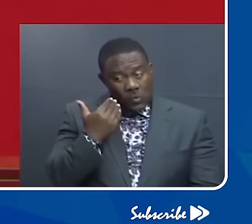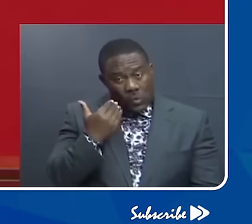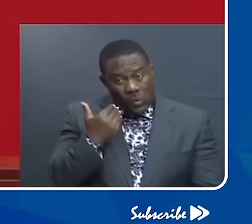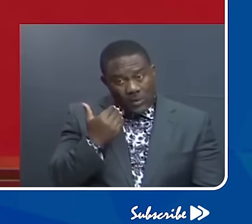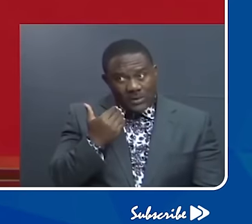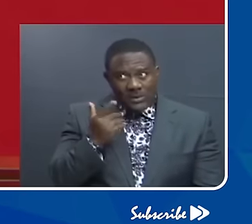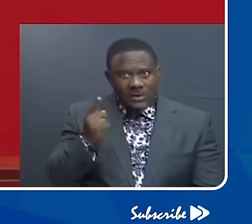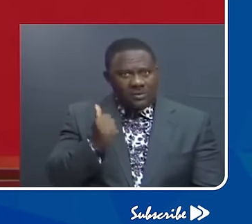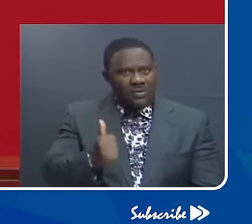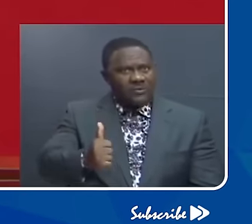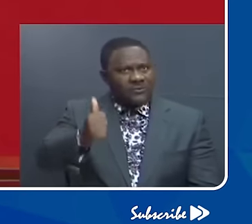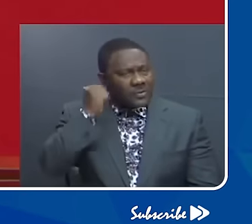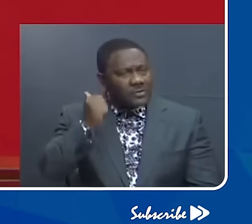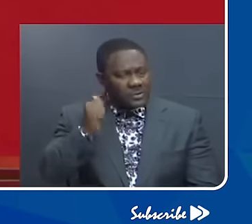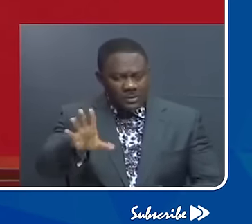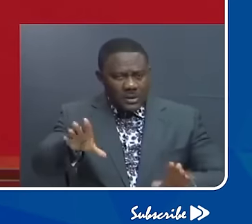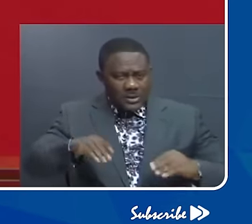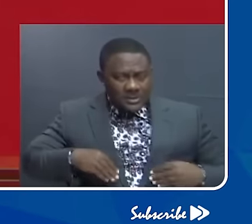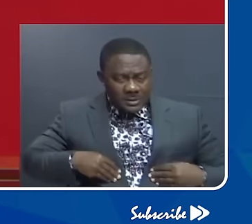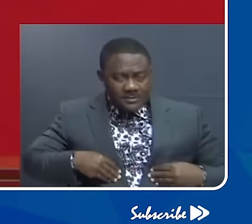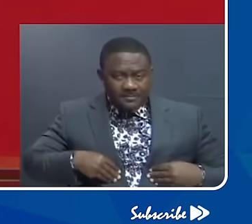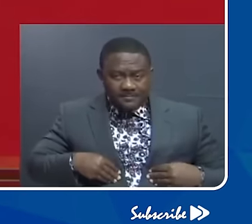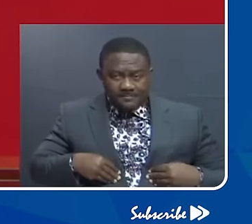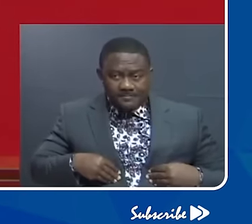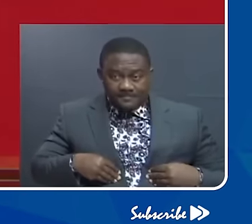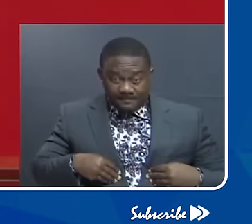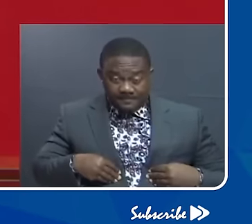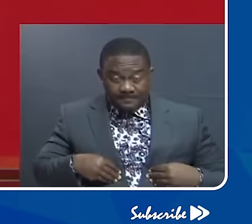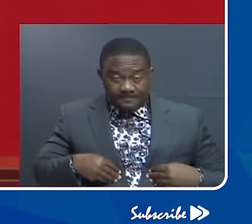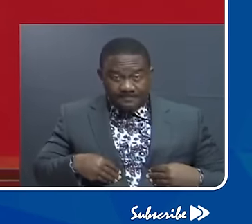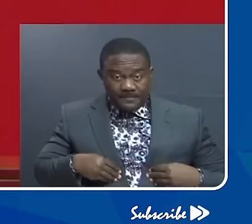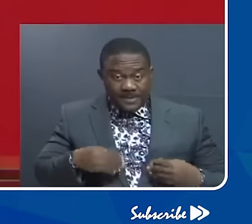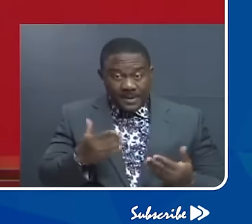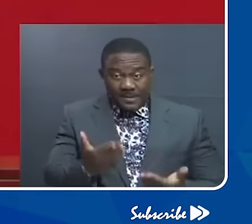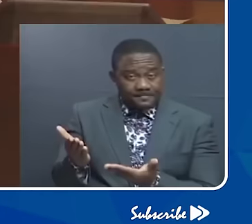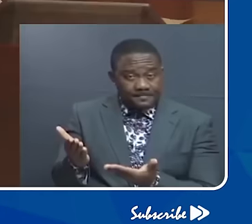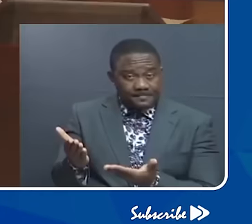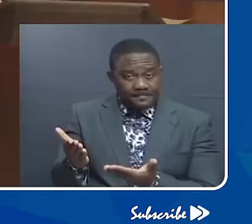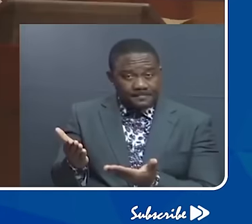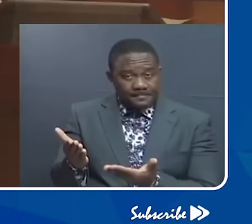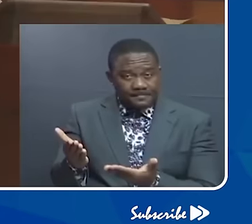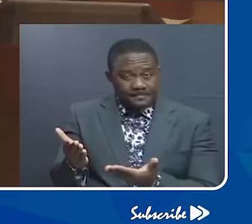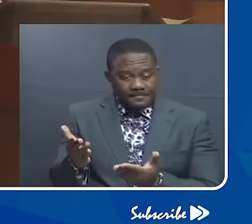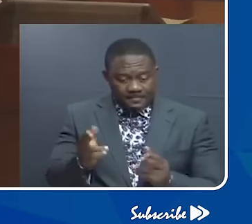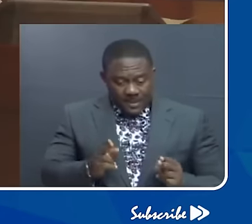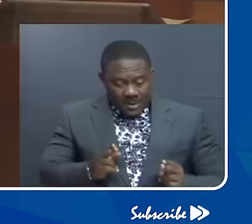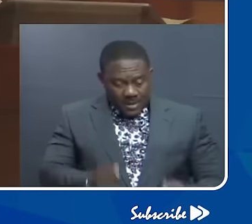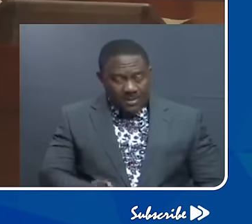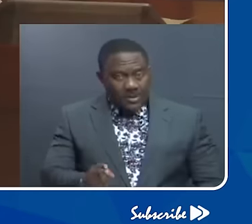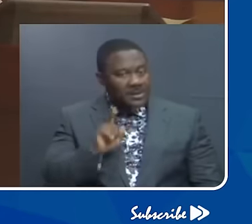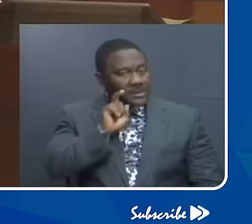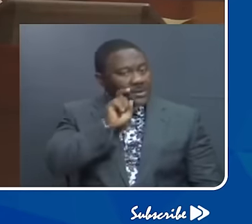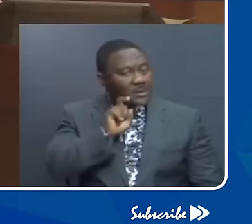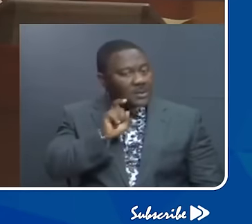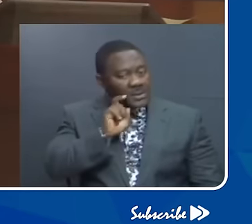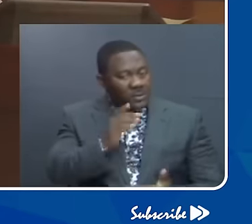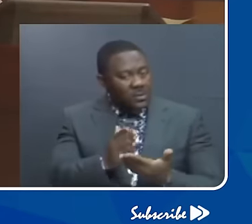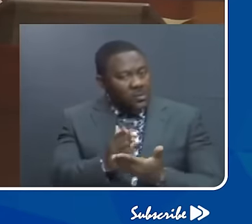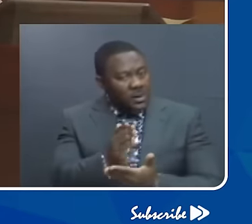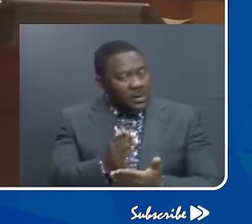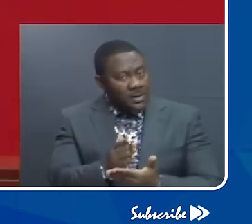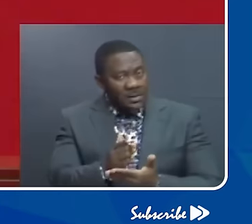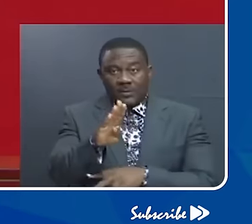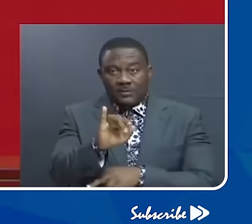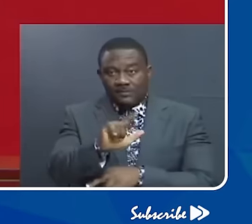recent refusal to accept the presentation of the Human Sexual Rights and Family